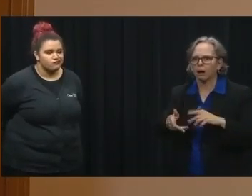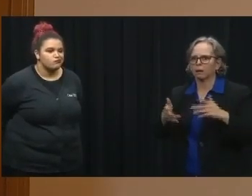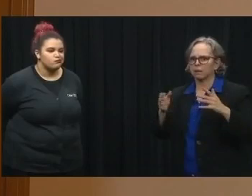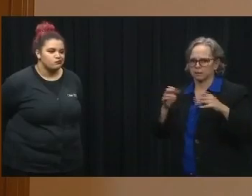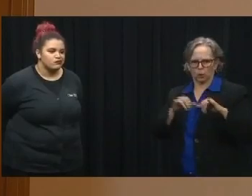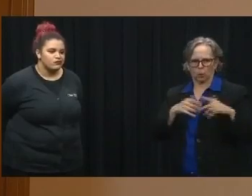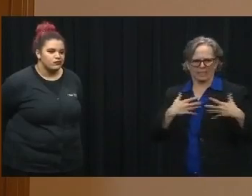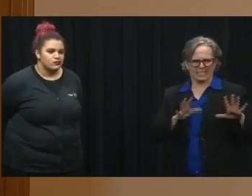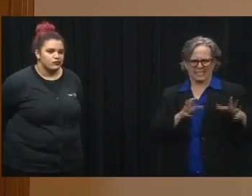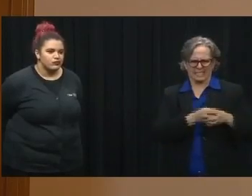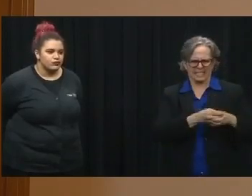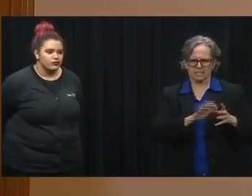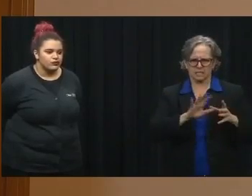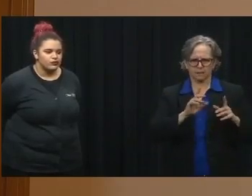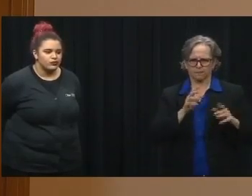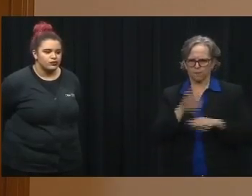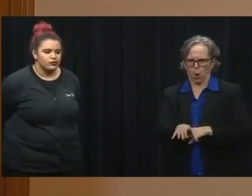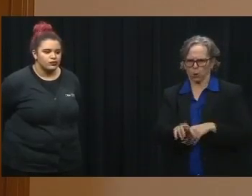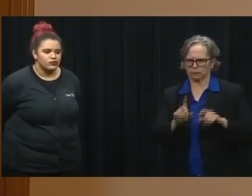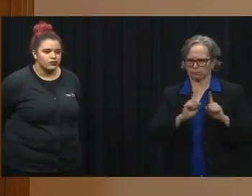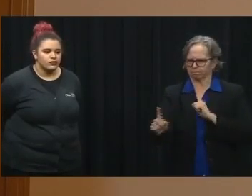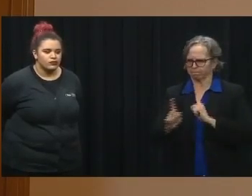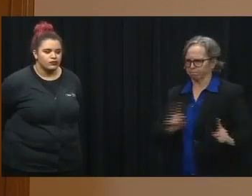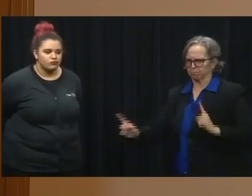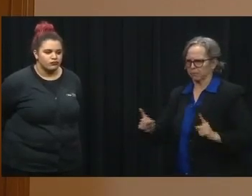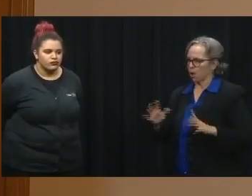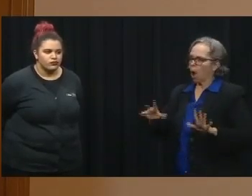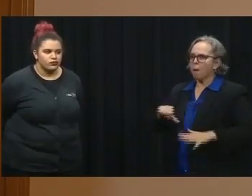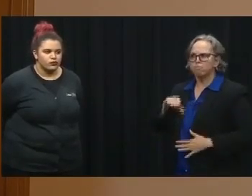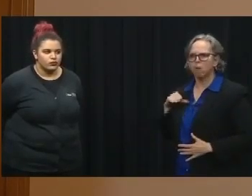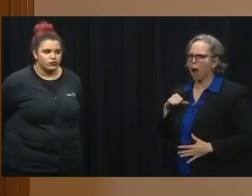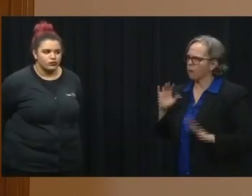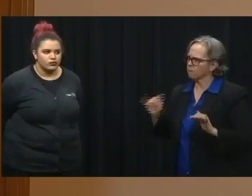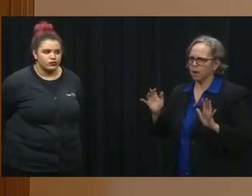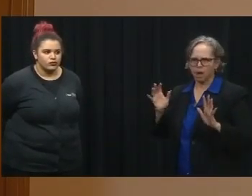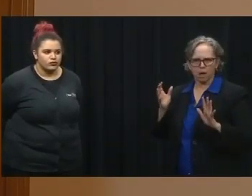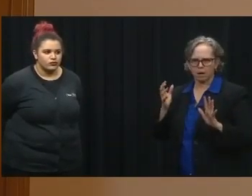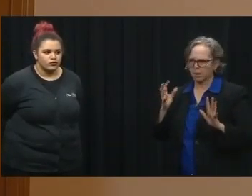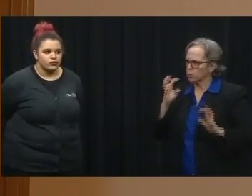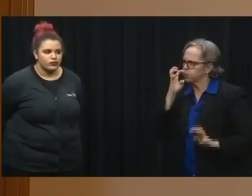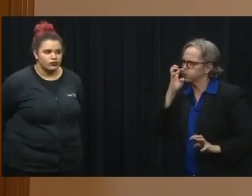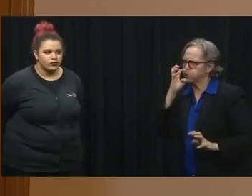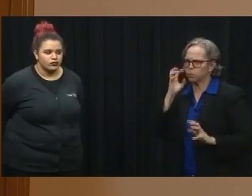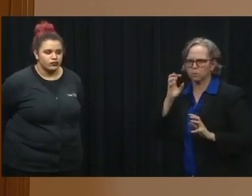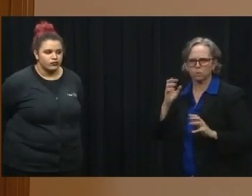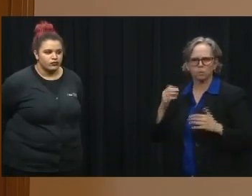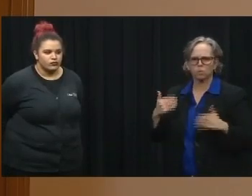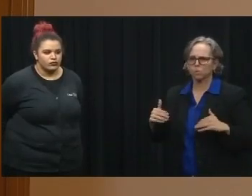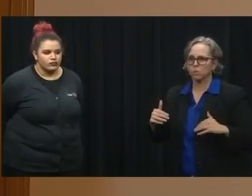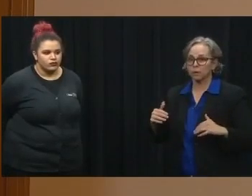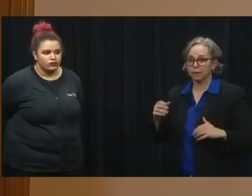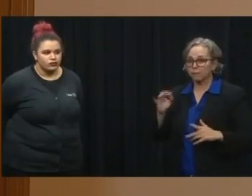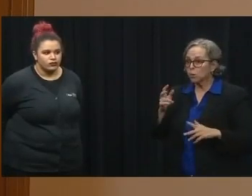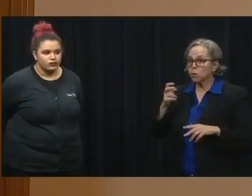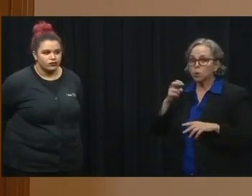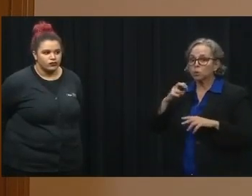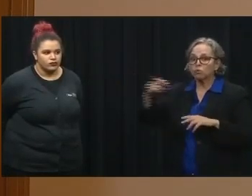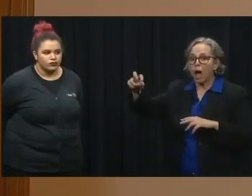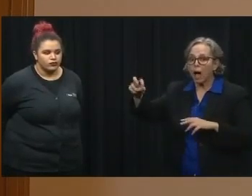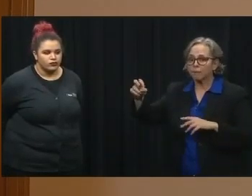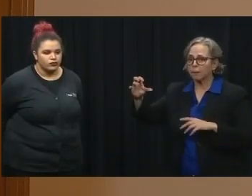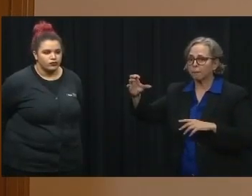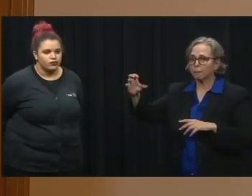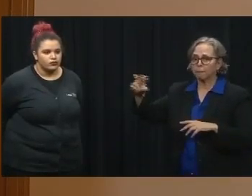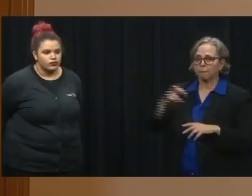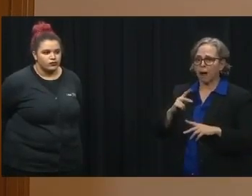is we decided to take a very strict approach to people returning from travel. We didn't do an order, but we asked everyone